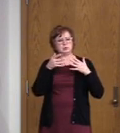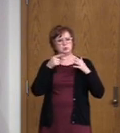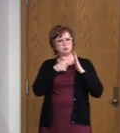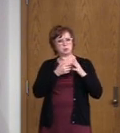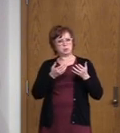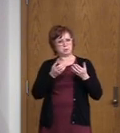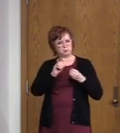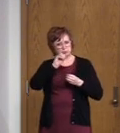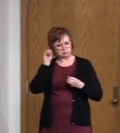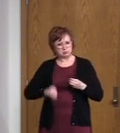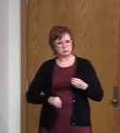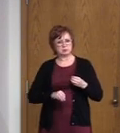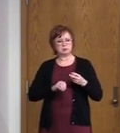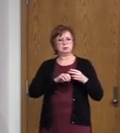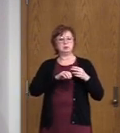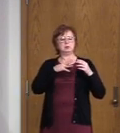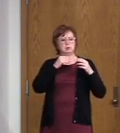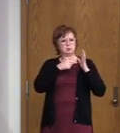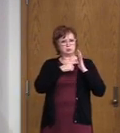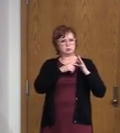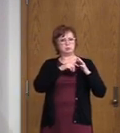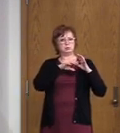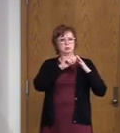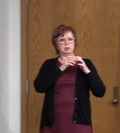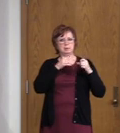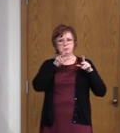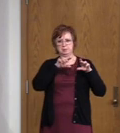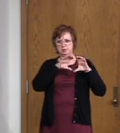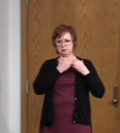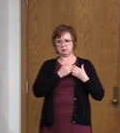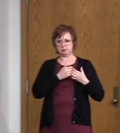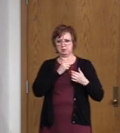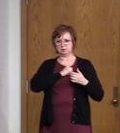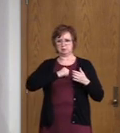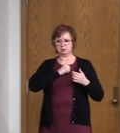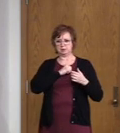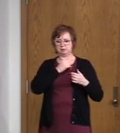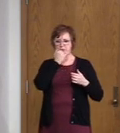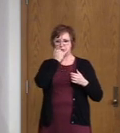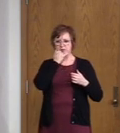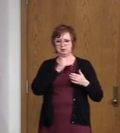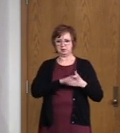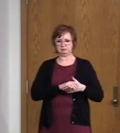individuals, as I said before, living in group homes. Sorry, I'm behind.